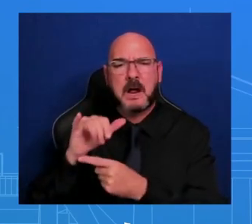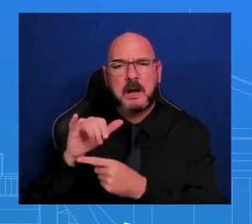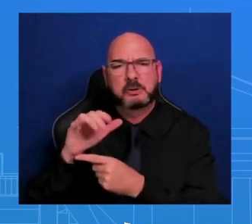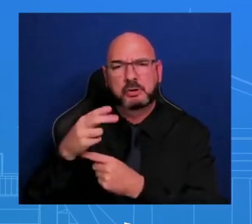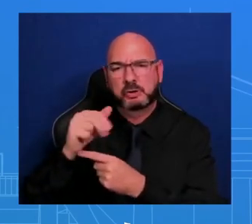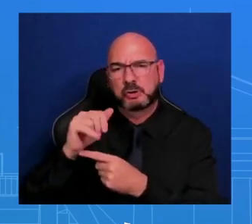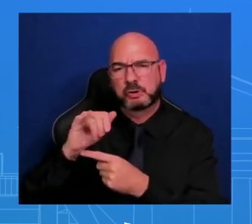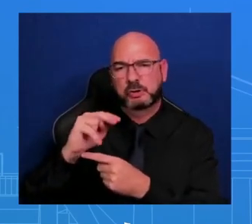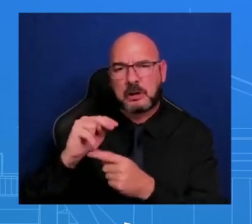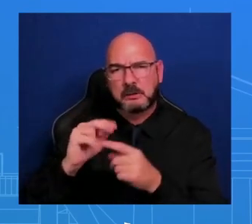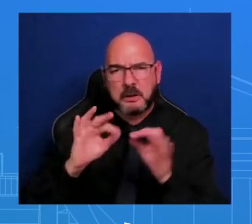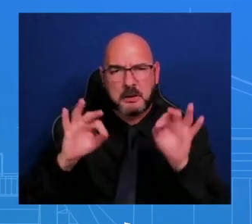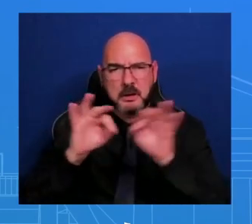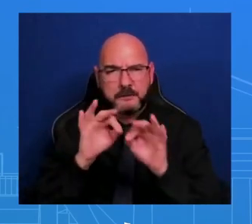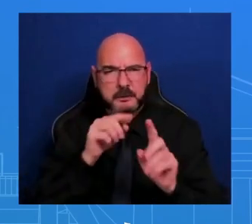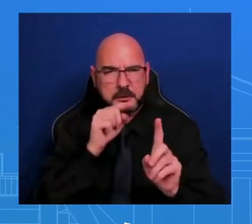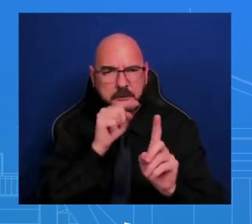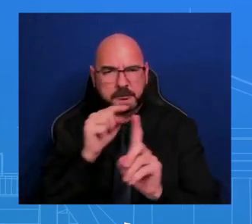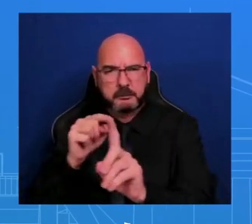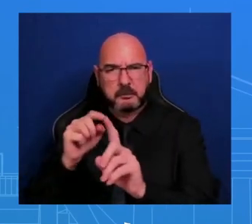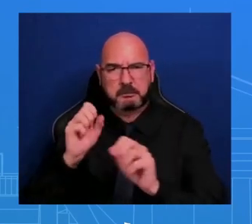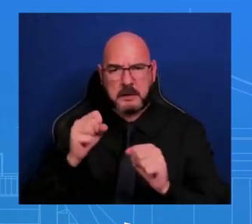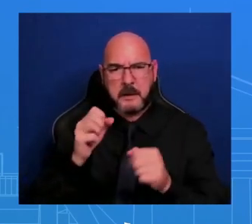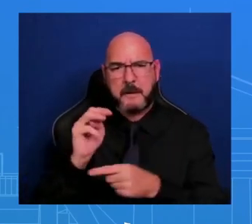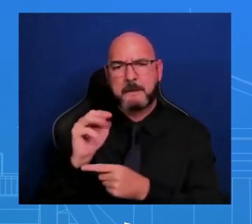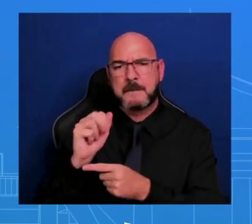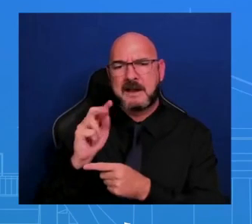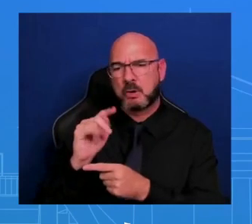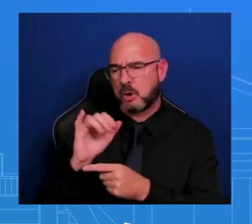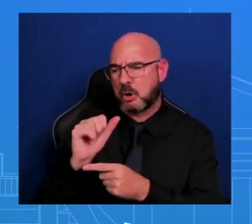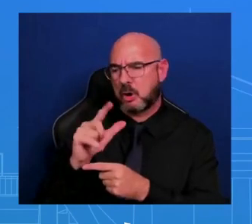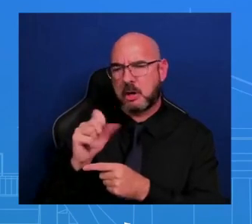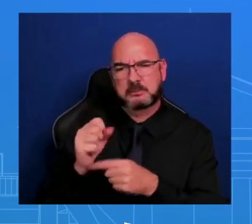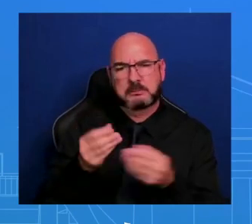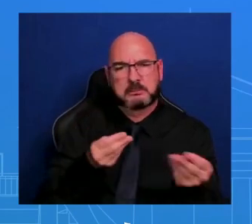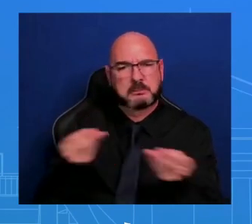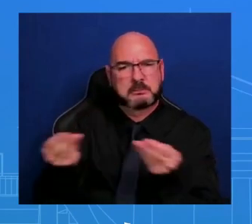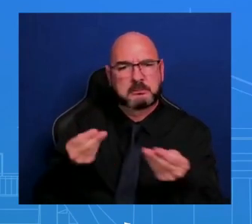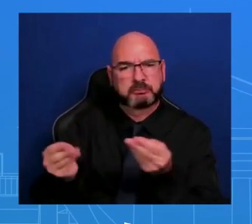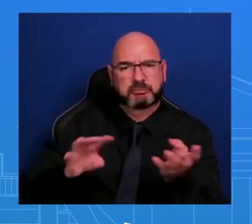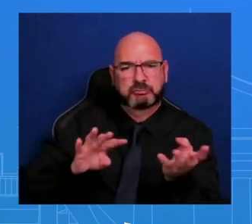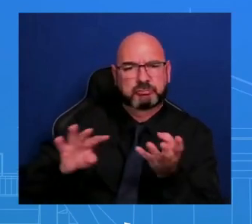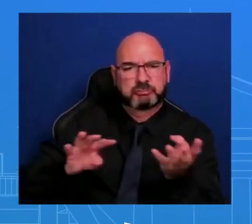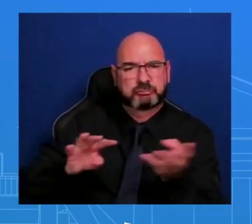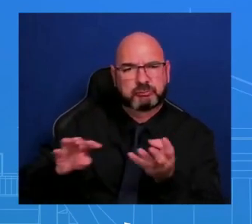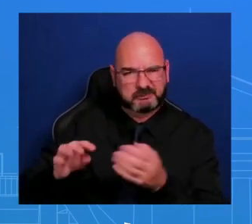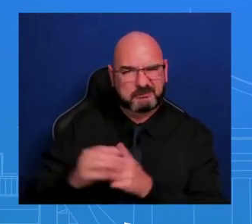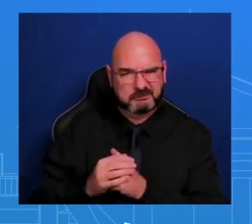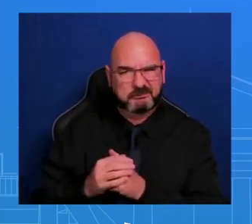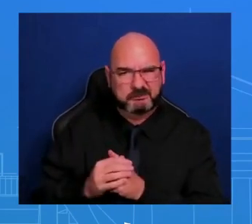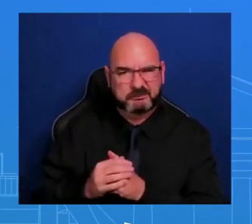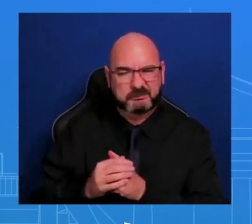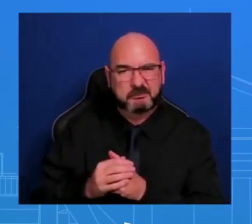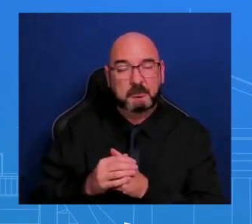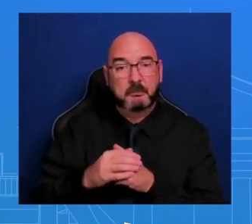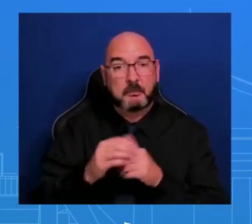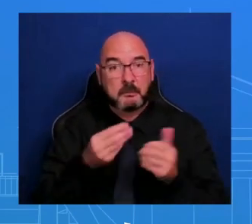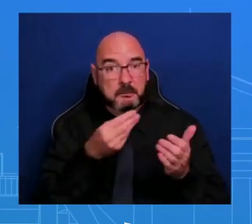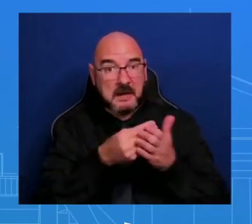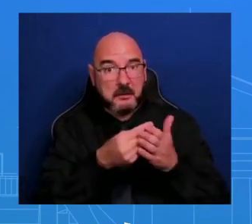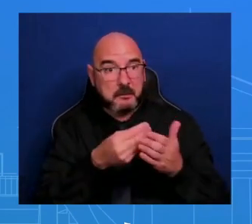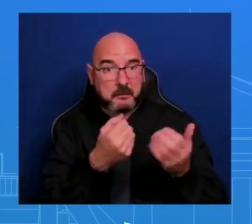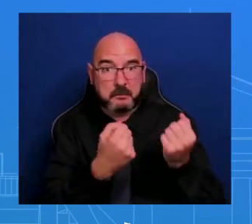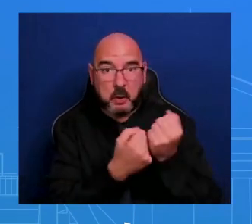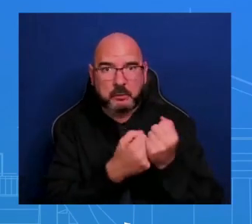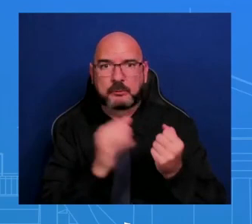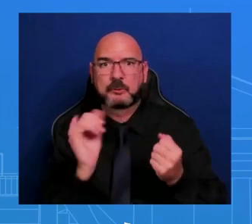by mobilizing funding for businesses across the region to transition to clean energy. Advancing connectivity across the Pacific through